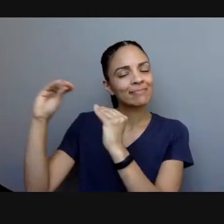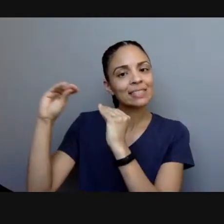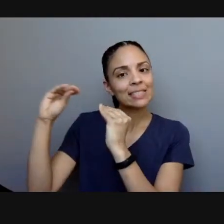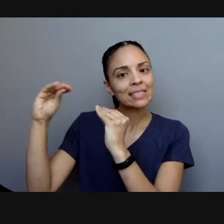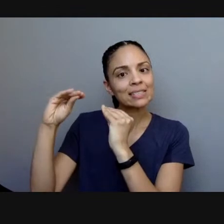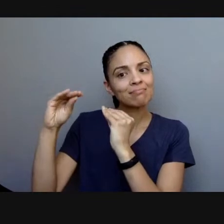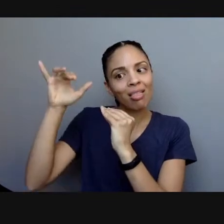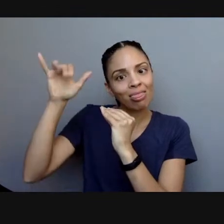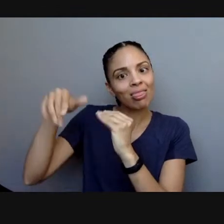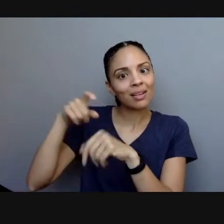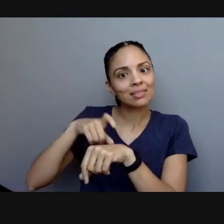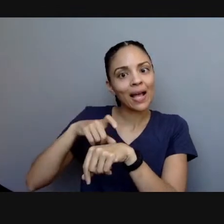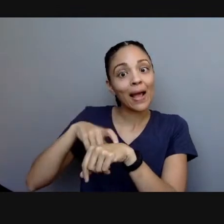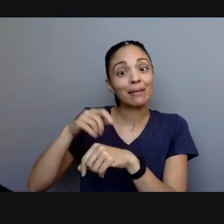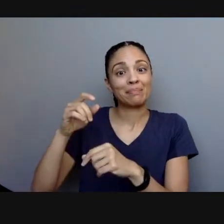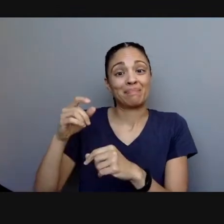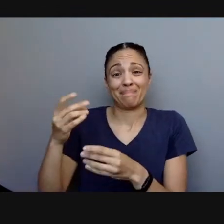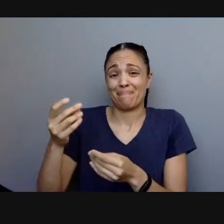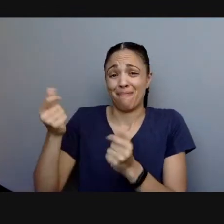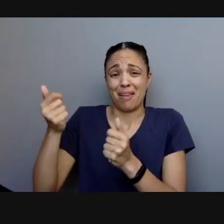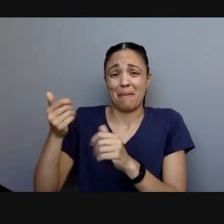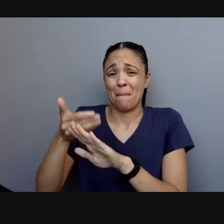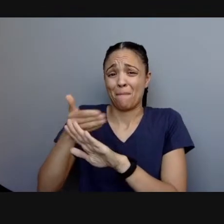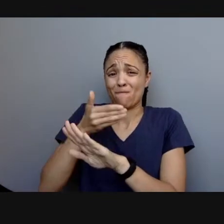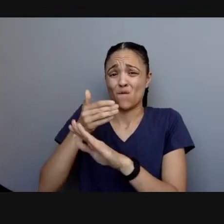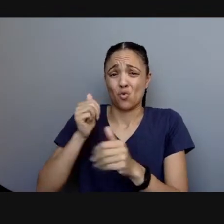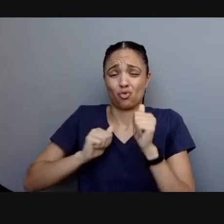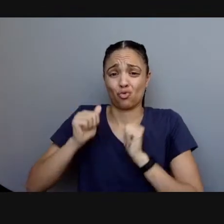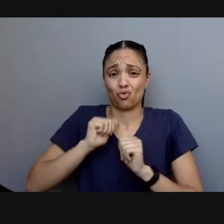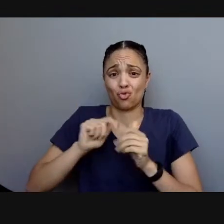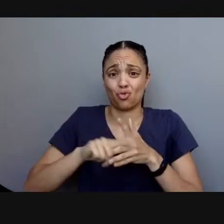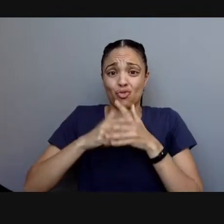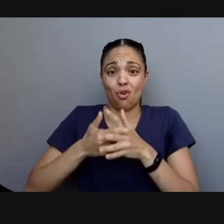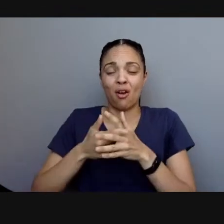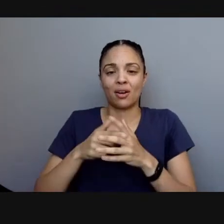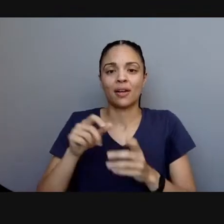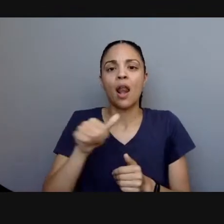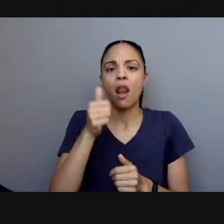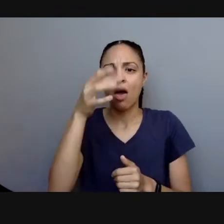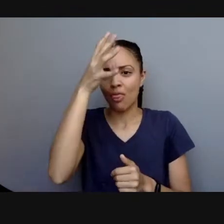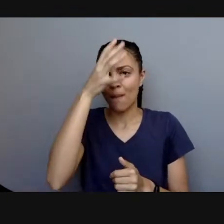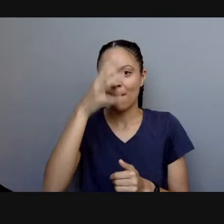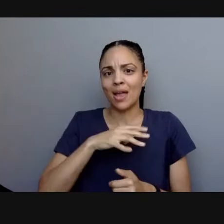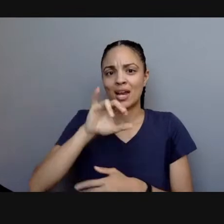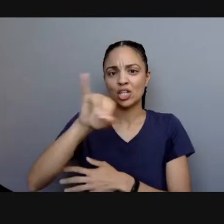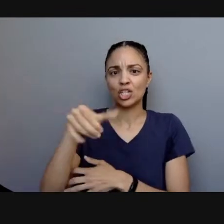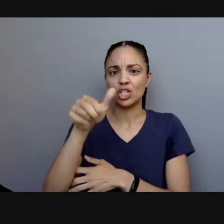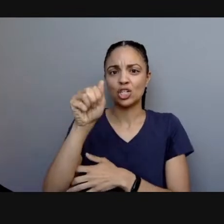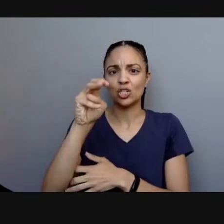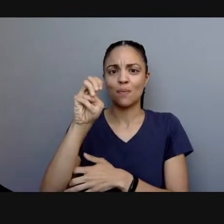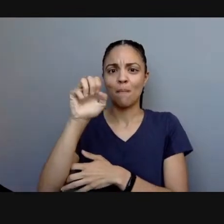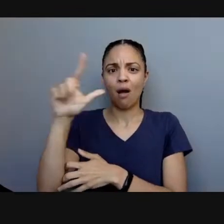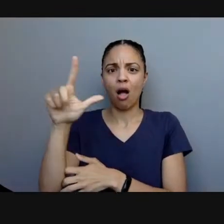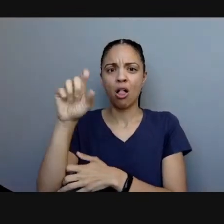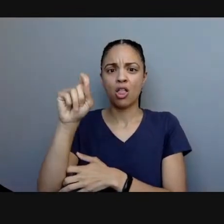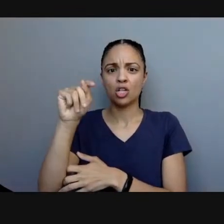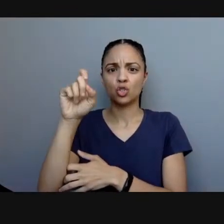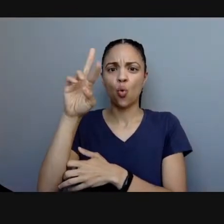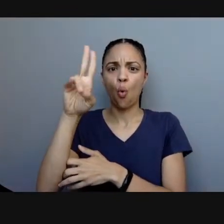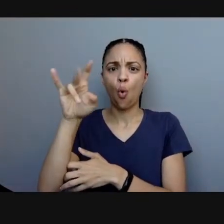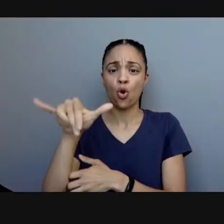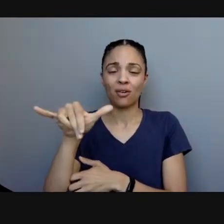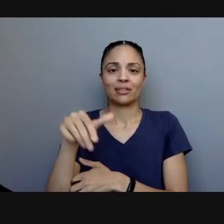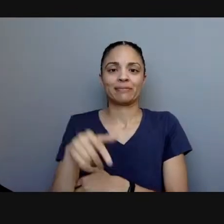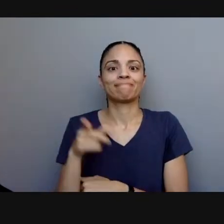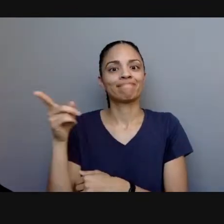know what I mean? Before the show, somebody would come and bring Jamal Story, another one of my mentors, would take me to Chelsea Piers and say, hey, your backflip, you're gonna hurt